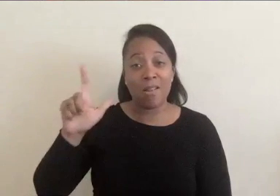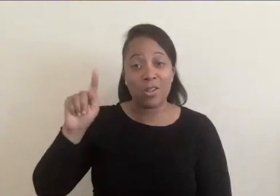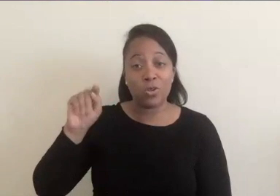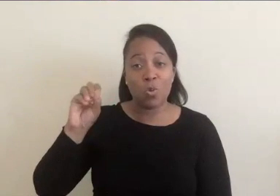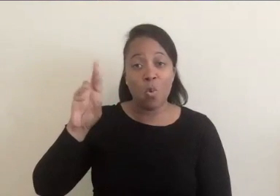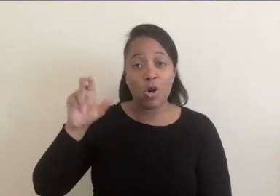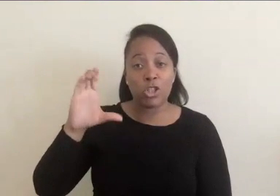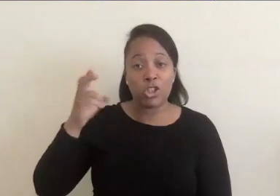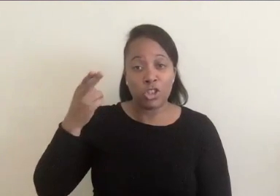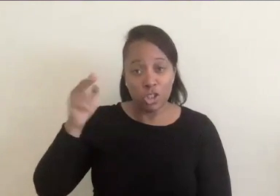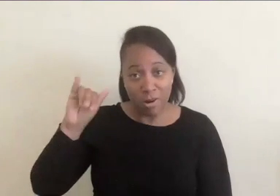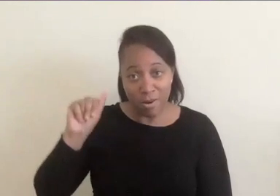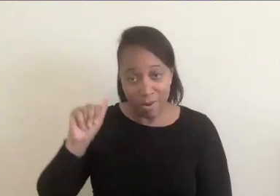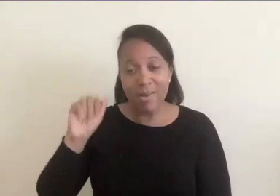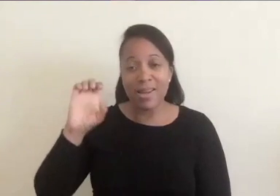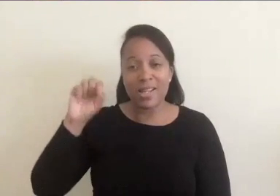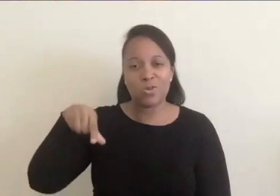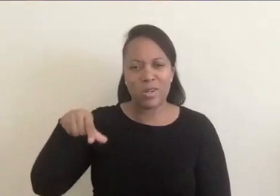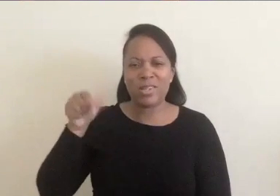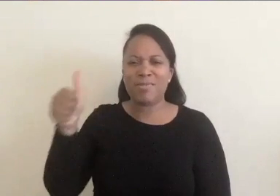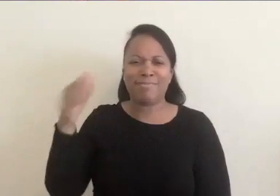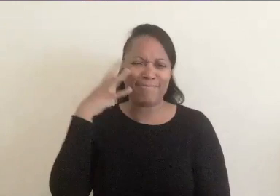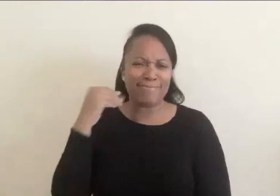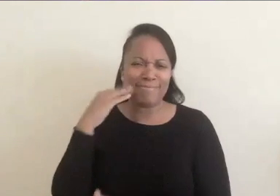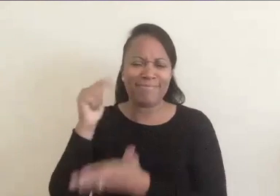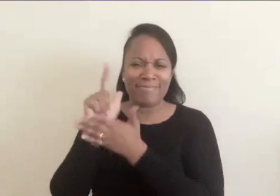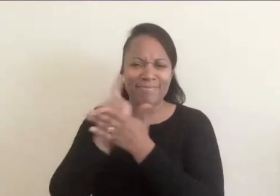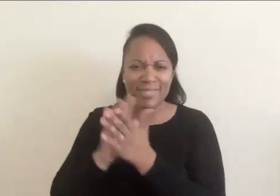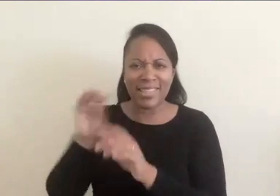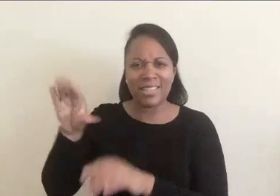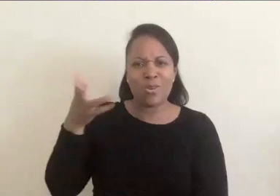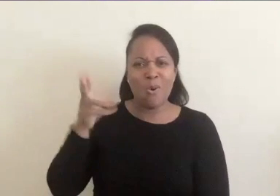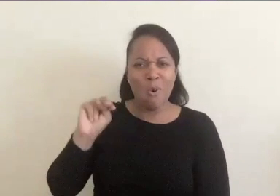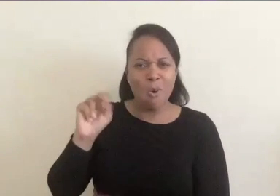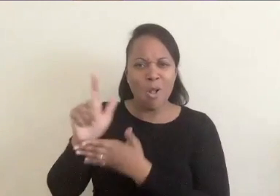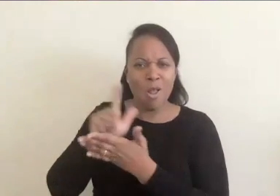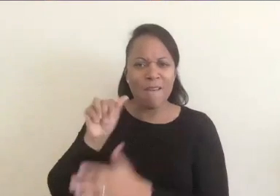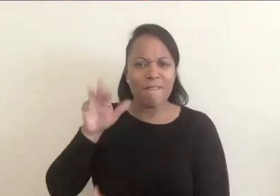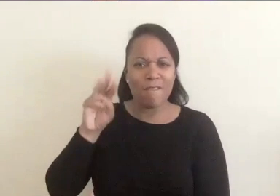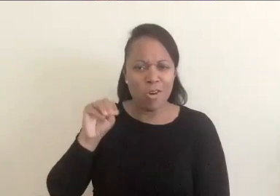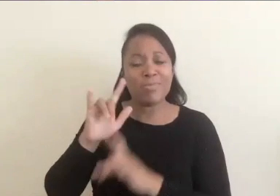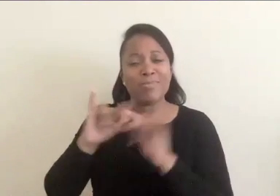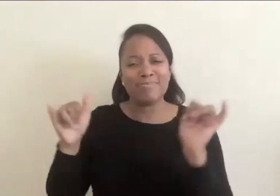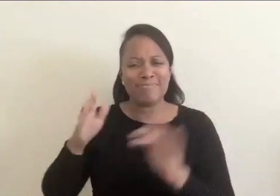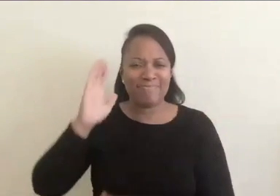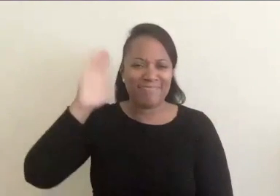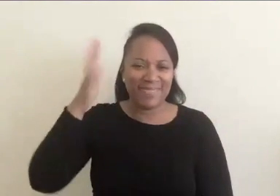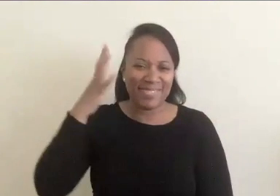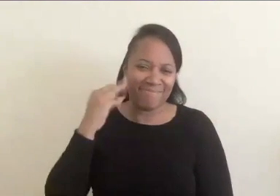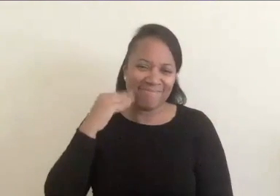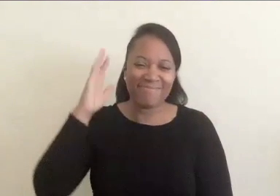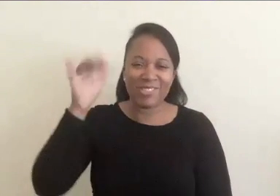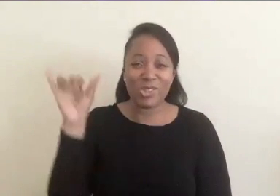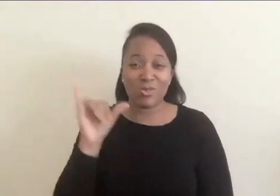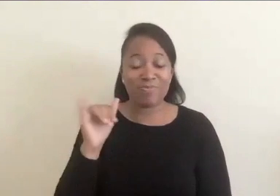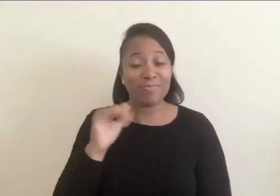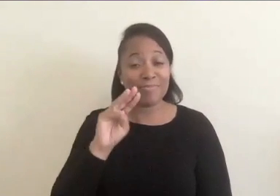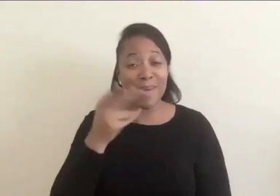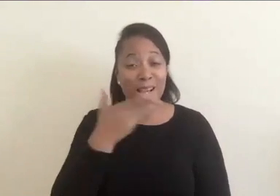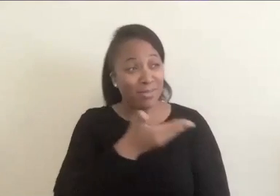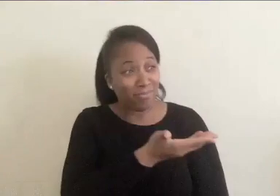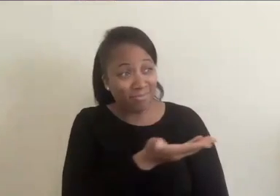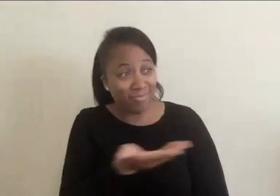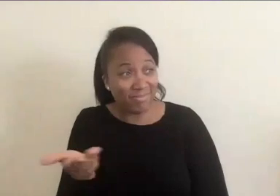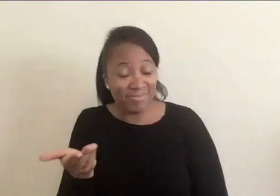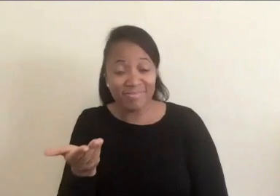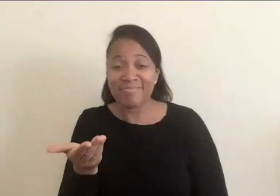is an experienced employment attorney, a partner at his own law firm, and a lecturer as well. Michael,